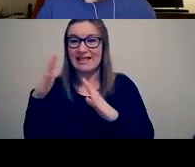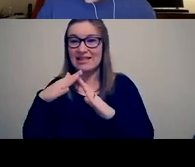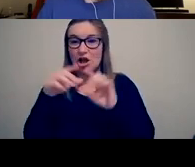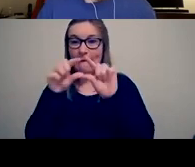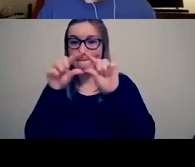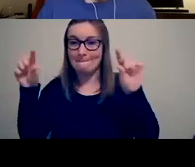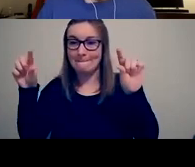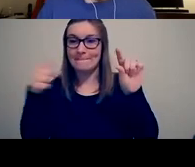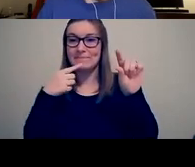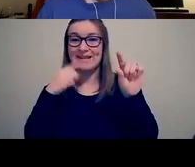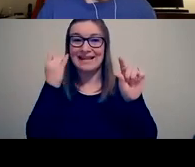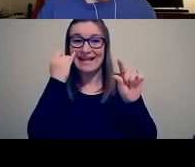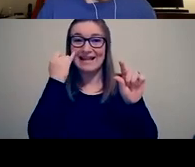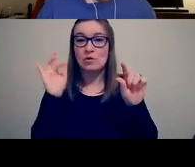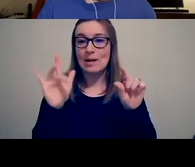says if you click BMW,